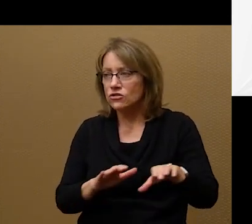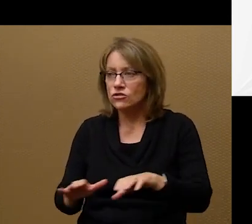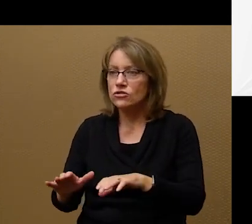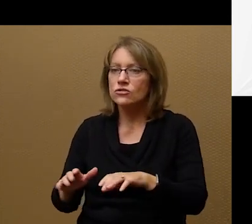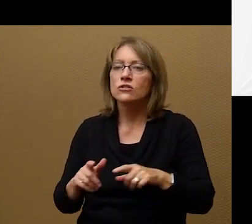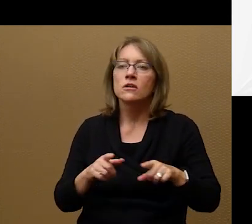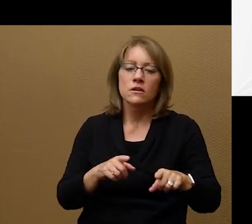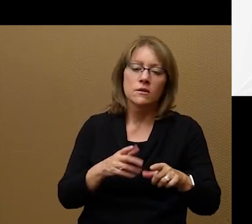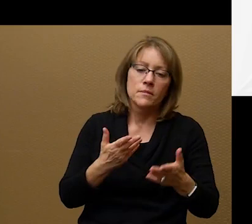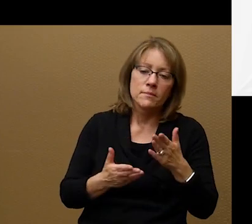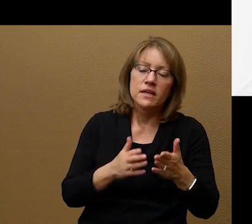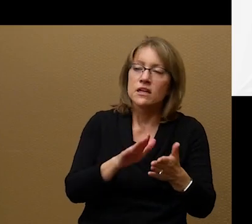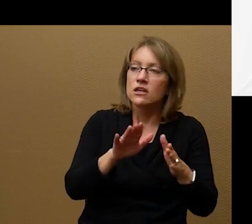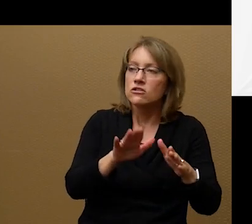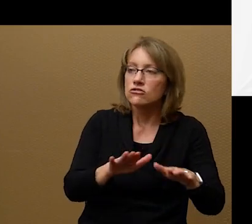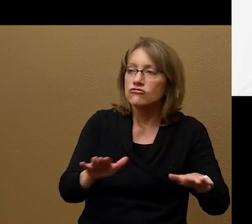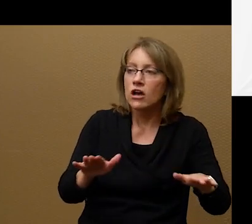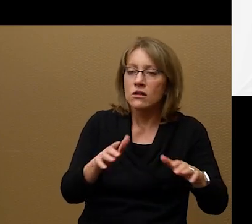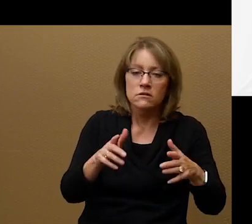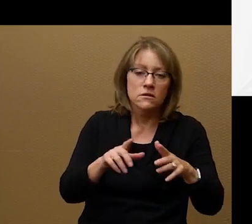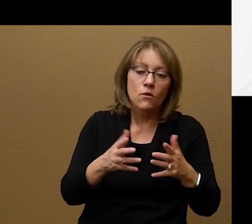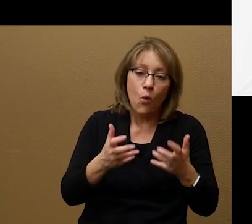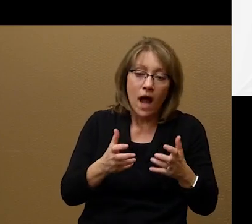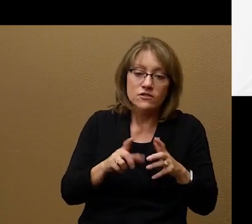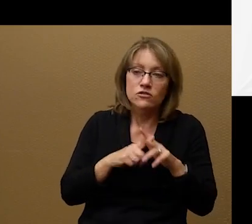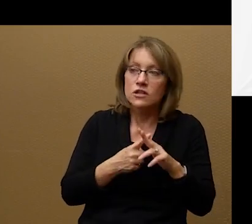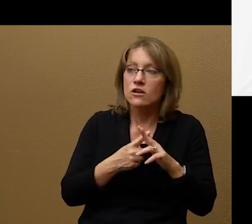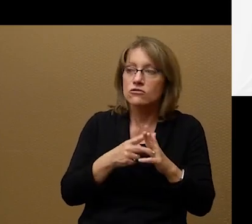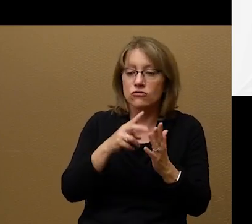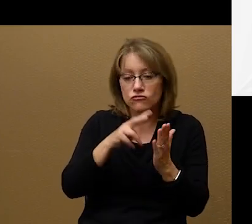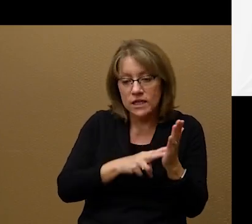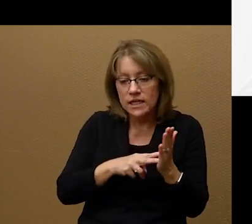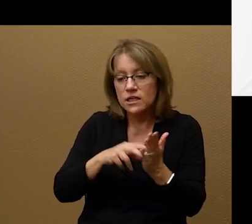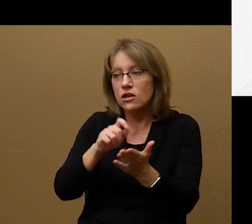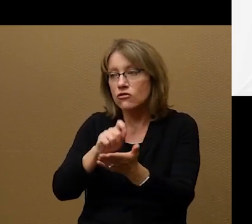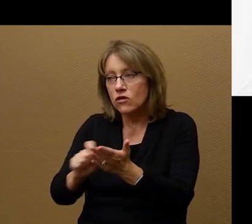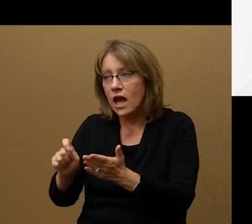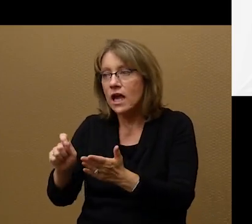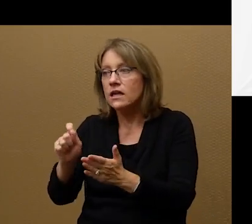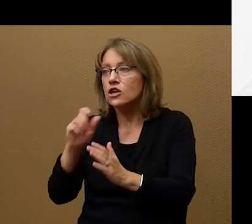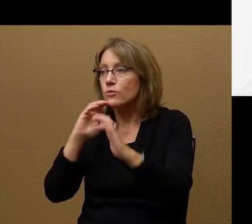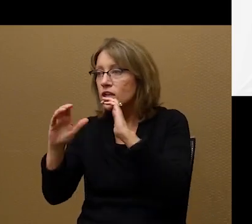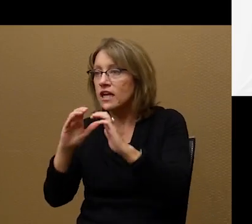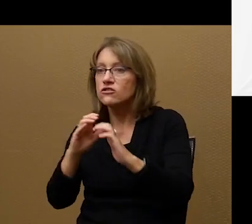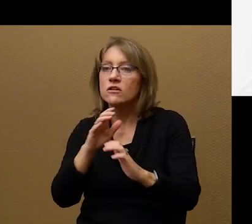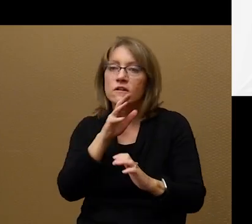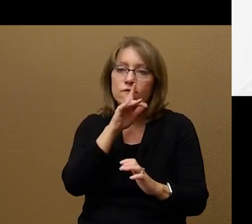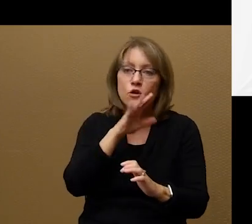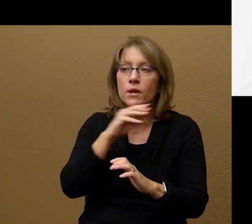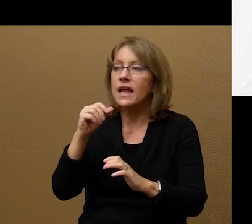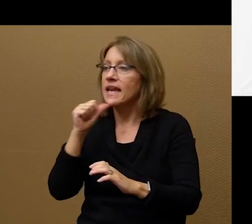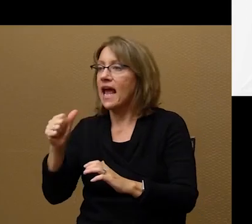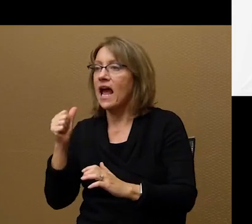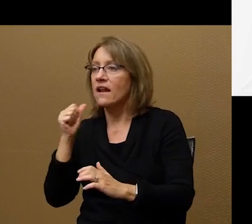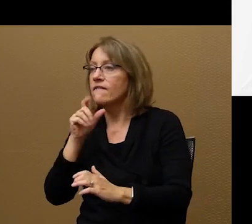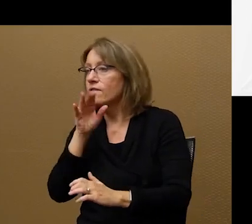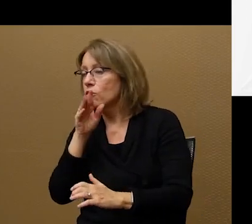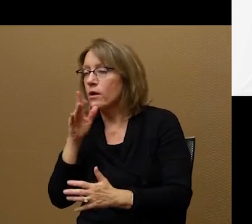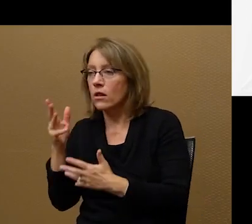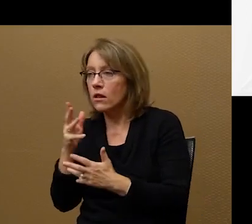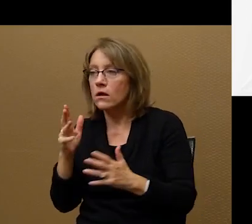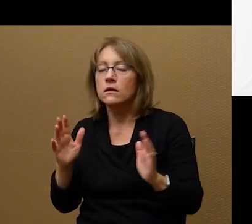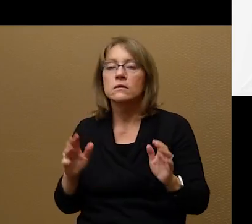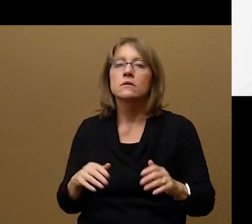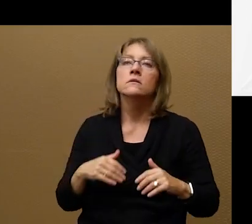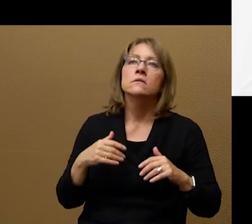to read, to write, communication skills, verbal and nonverbal skills, higher cognitive functions, the